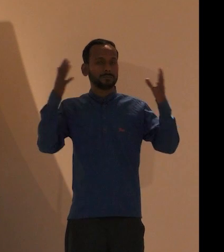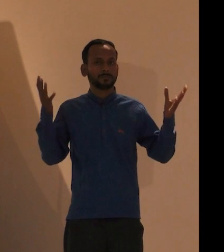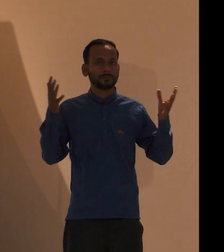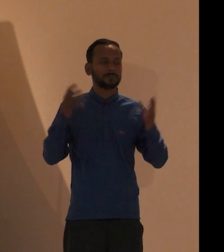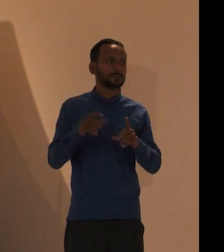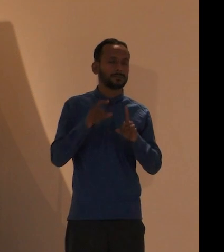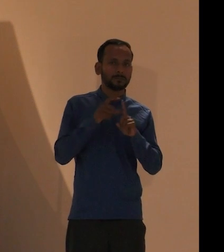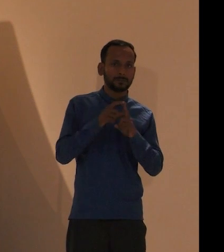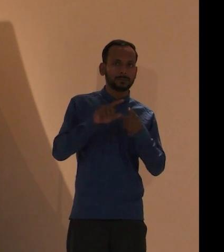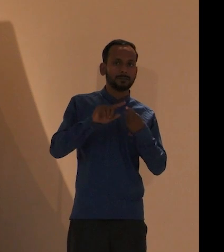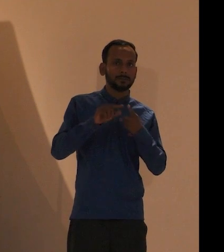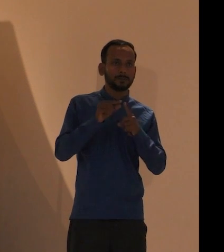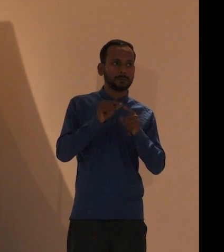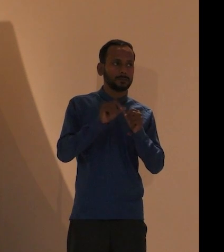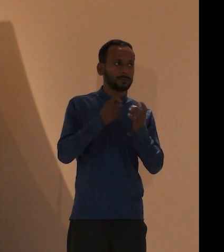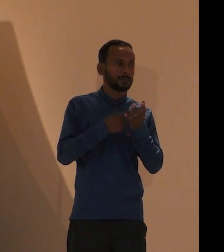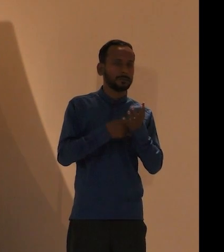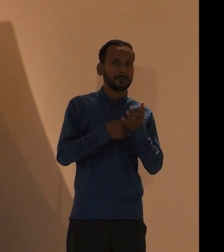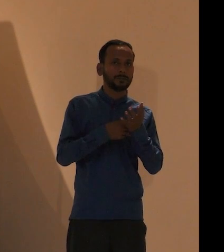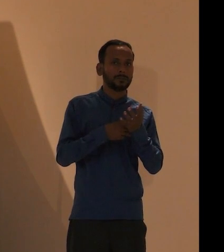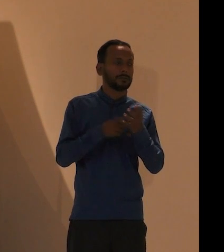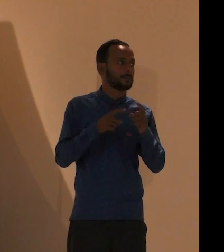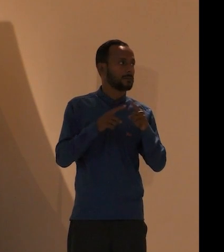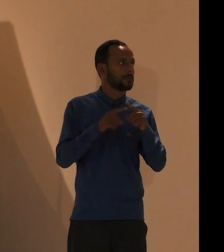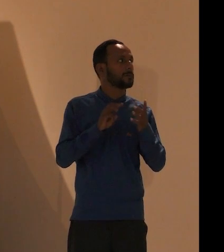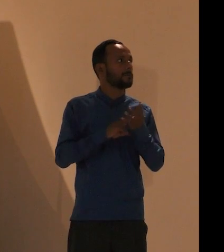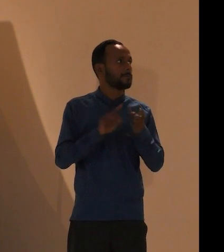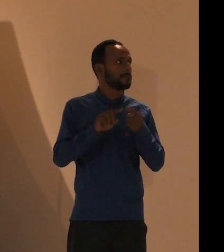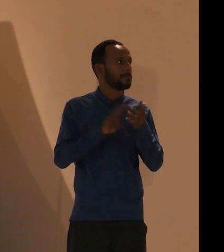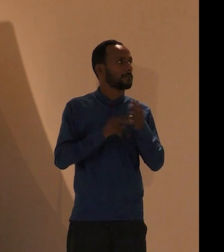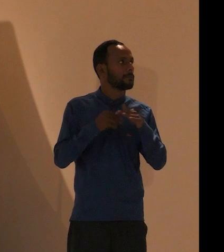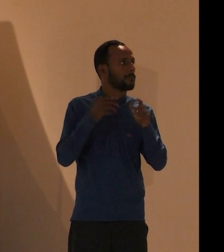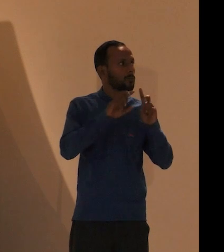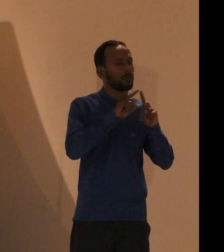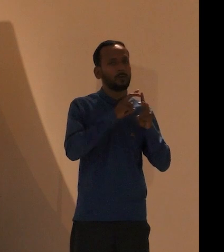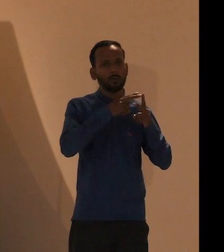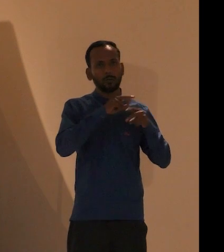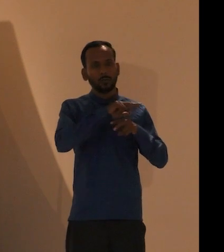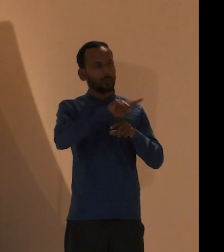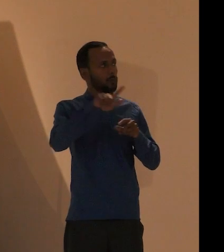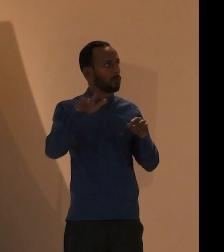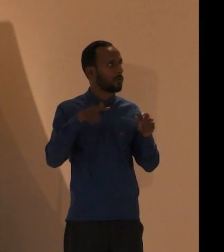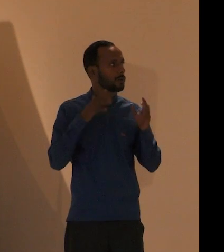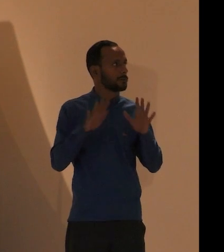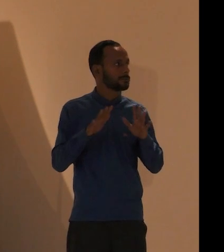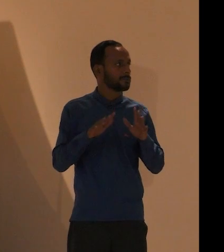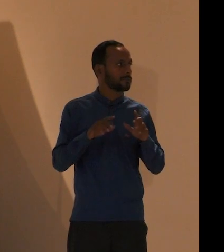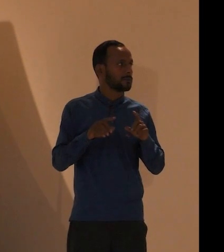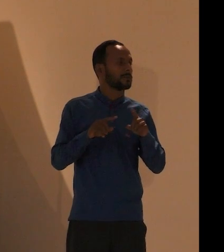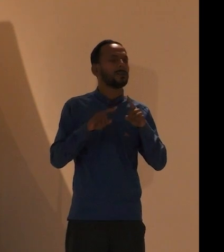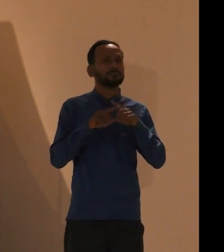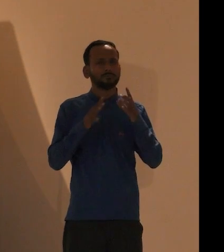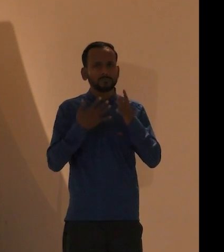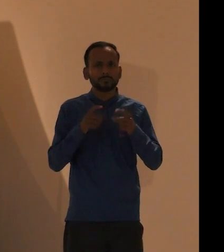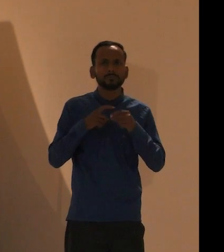Haven. And from that, so we have all these kinds of questions, which are curatorial questions that